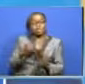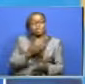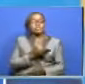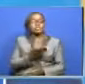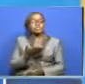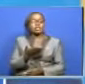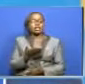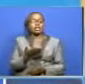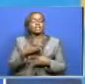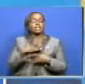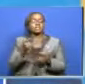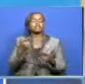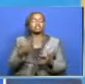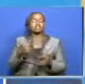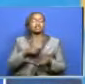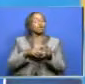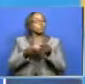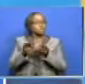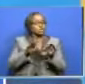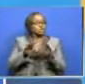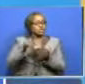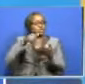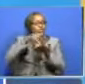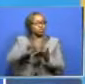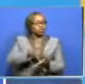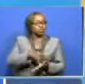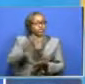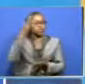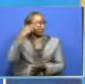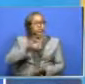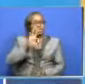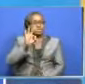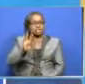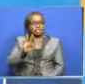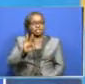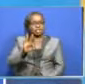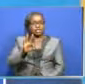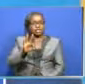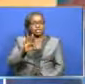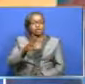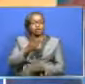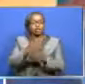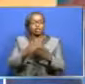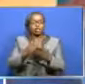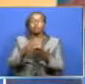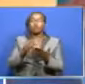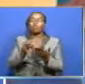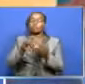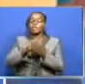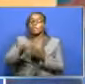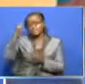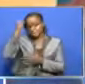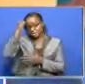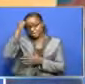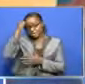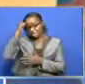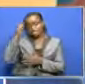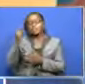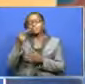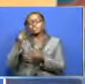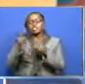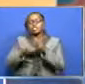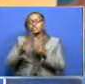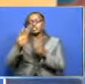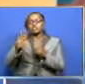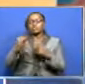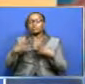our interest to be involved in the phase 3 part of the study. The ministry further recorded 74